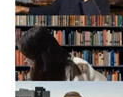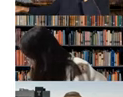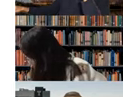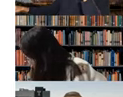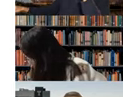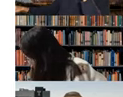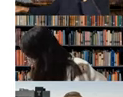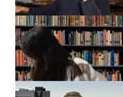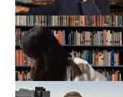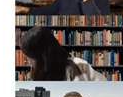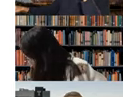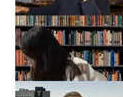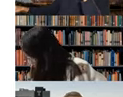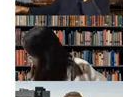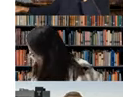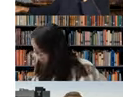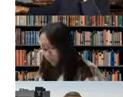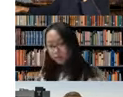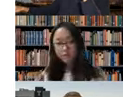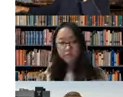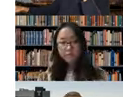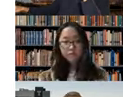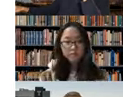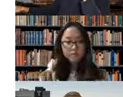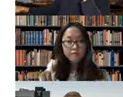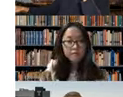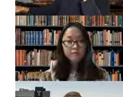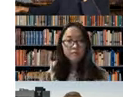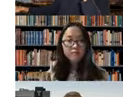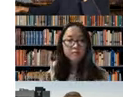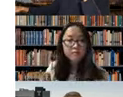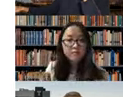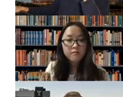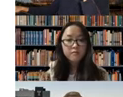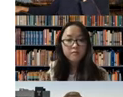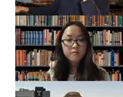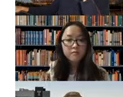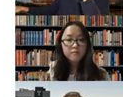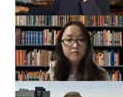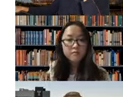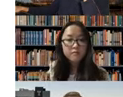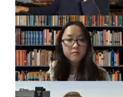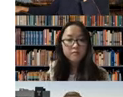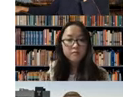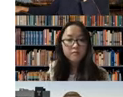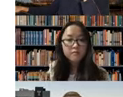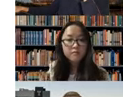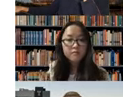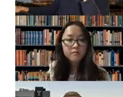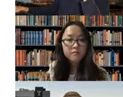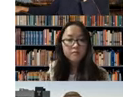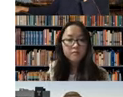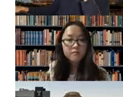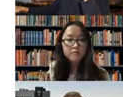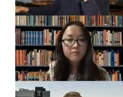despite coronavirus, I thought I would offer some suggestions. Go see a movie, blah, blah, blah. Juxtaposed with this is